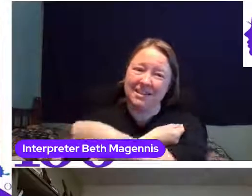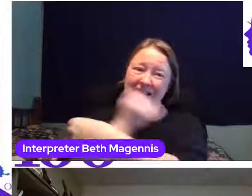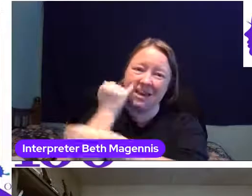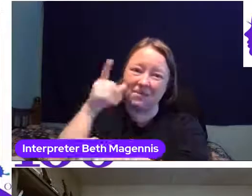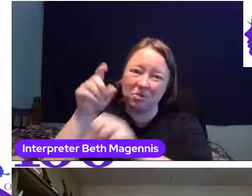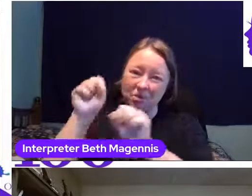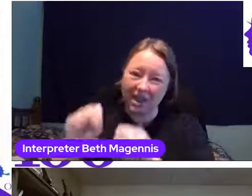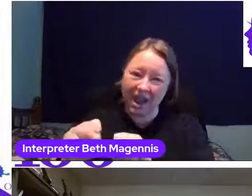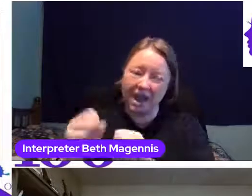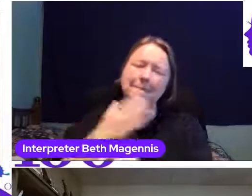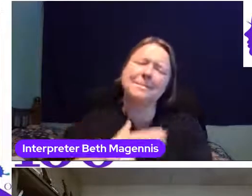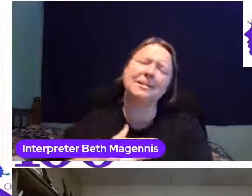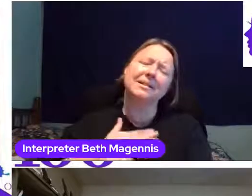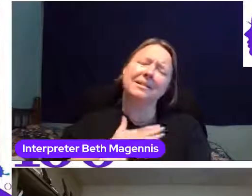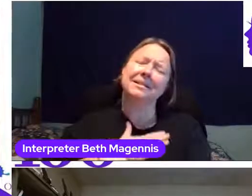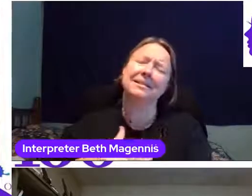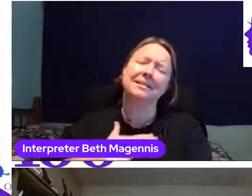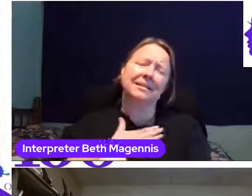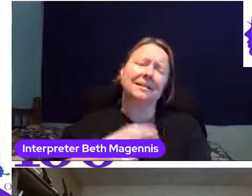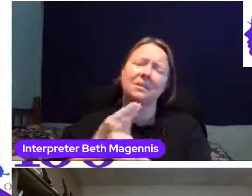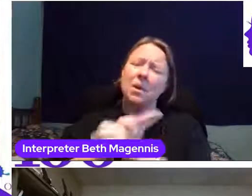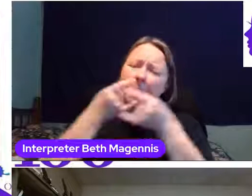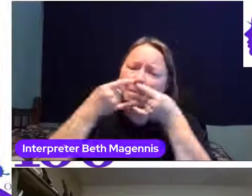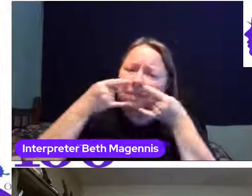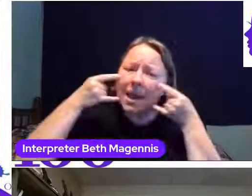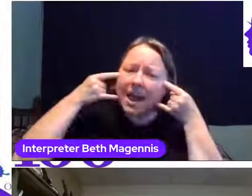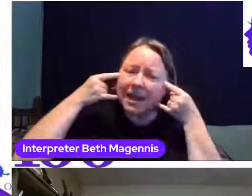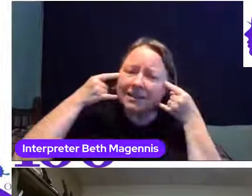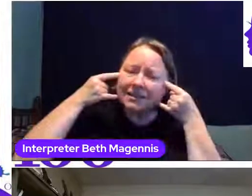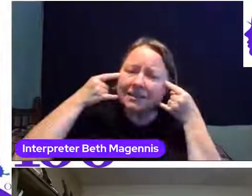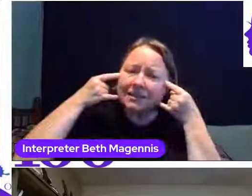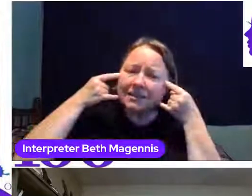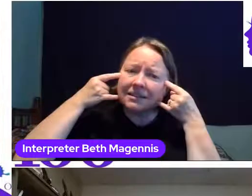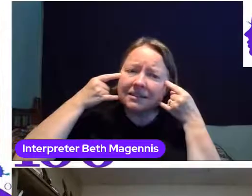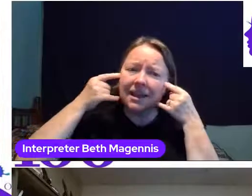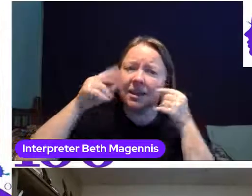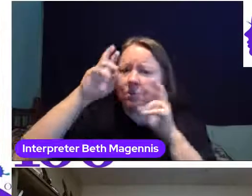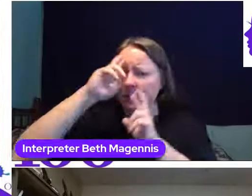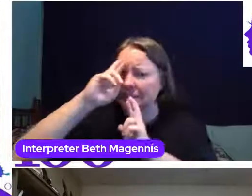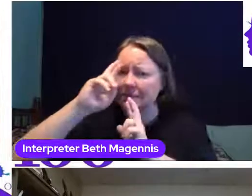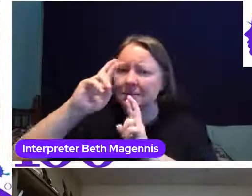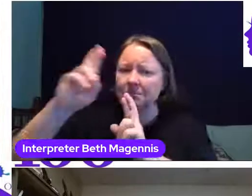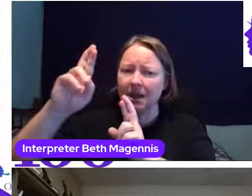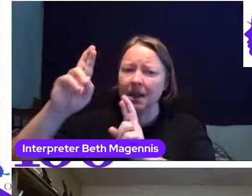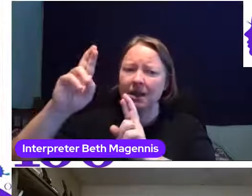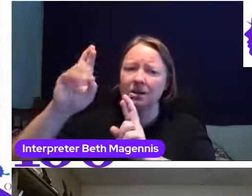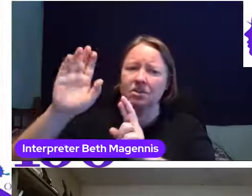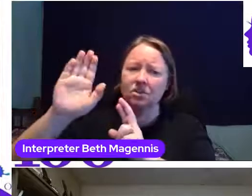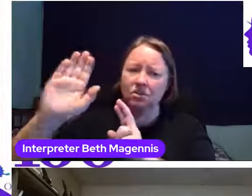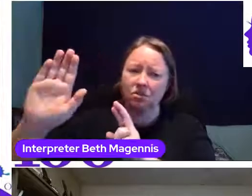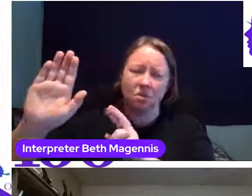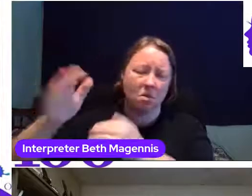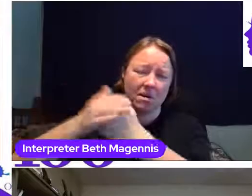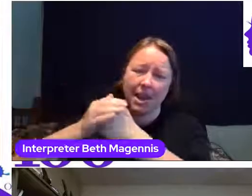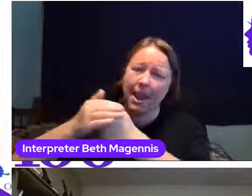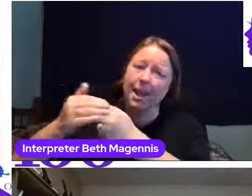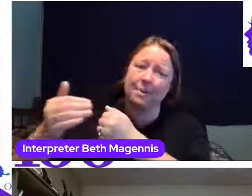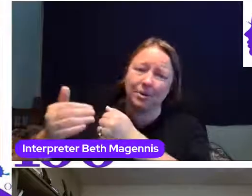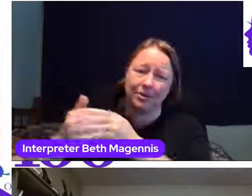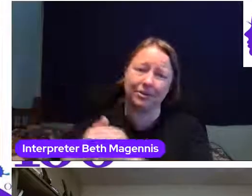to. Please, please wear your mask and respect your fellow neighbor.